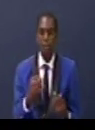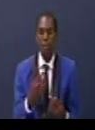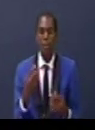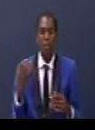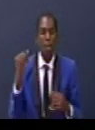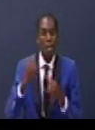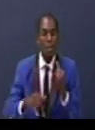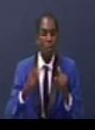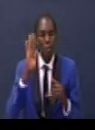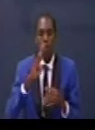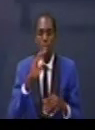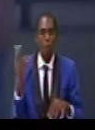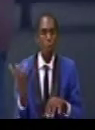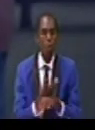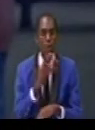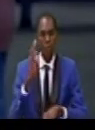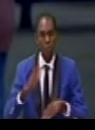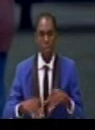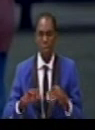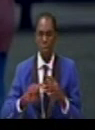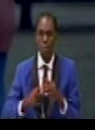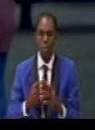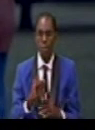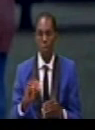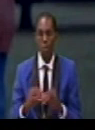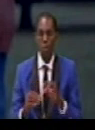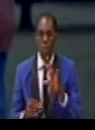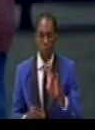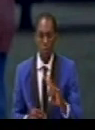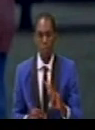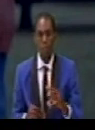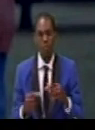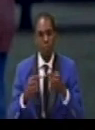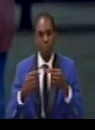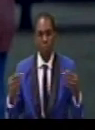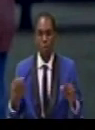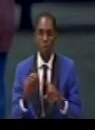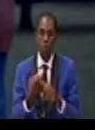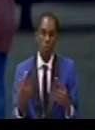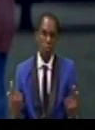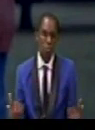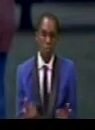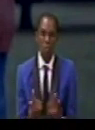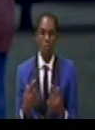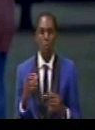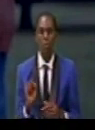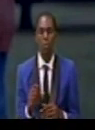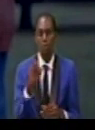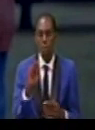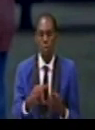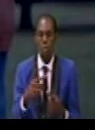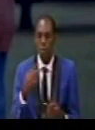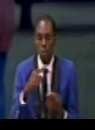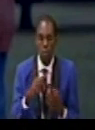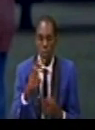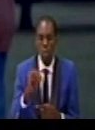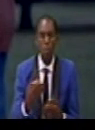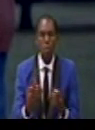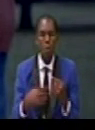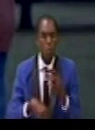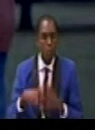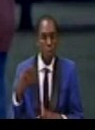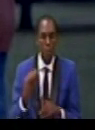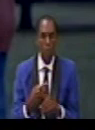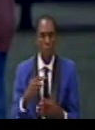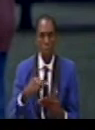the beginning. Then number seven, alienation from sinners. We need to tell them, come out from among them. Be separate, says the Lord. We need to